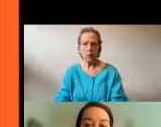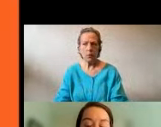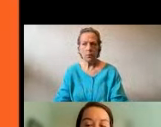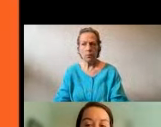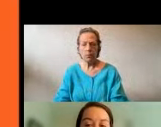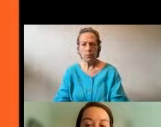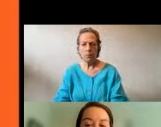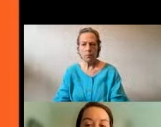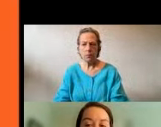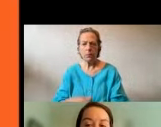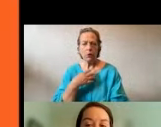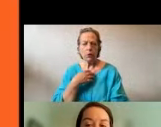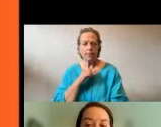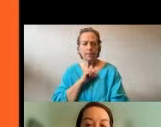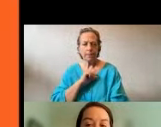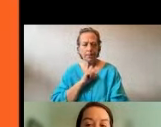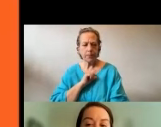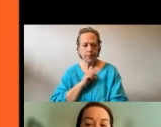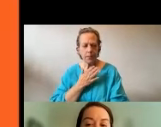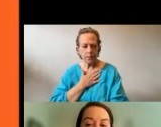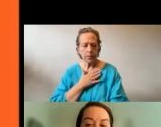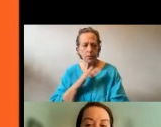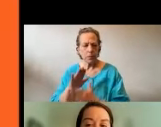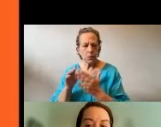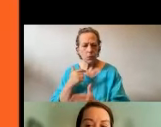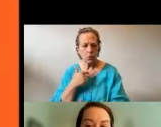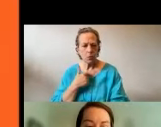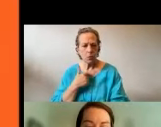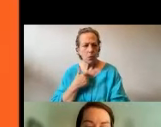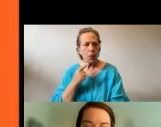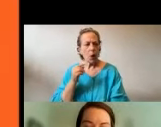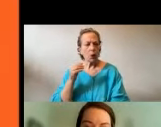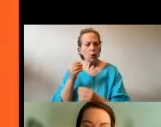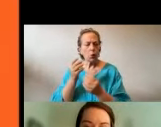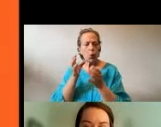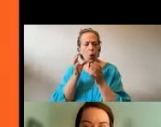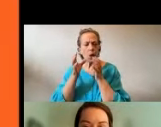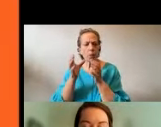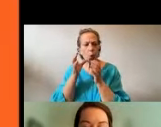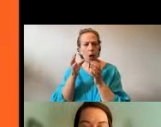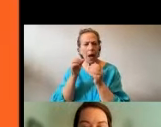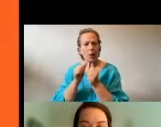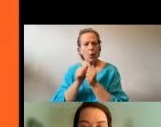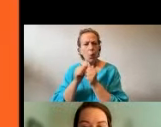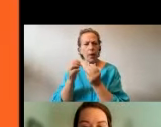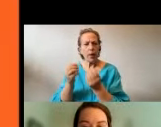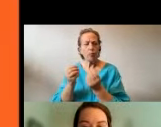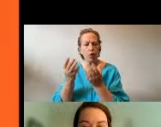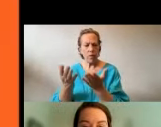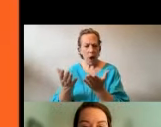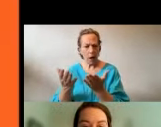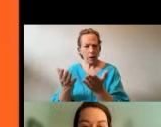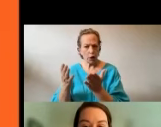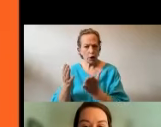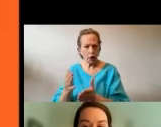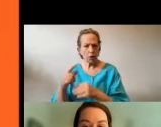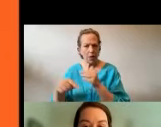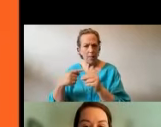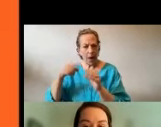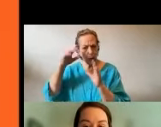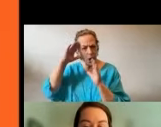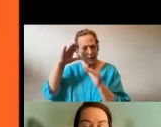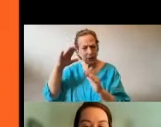that, to communicate with providers and set expectations about when the legal side